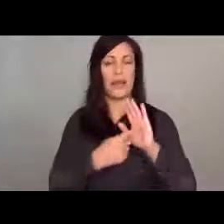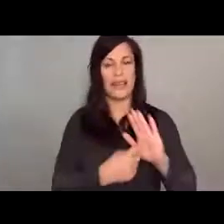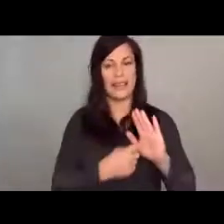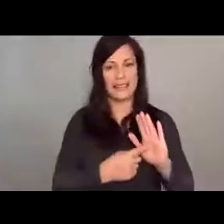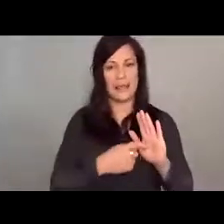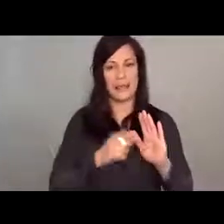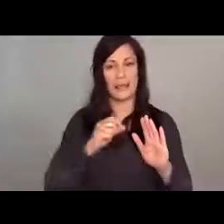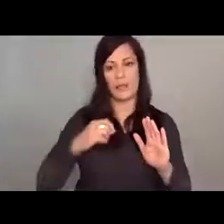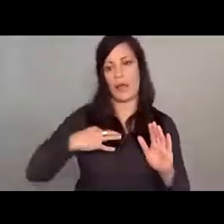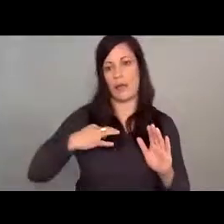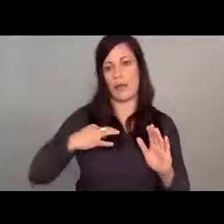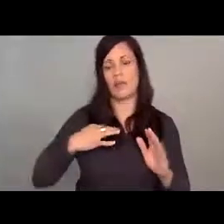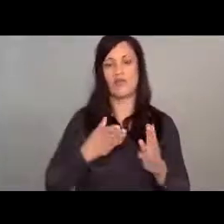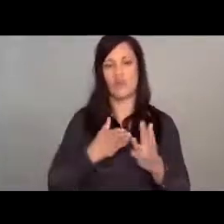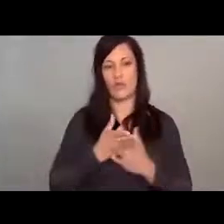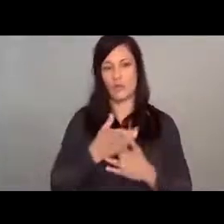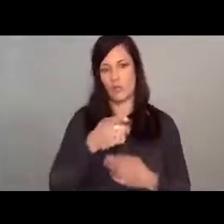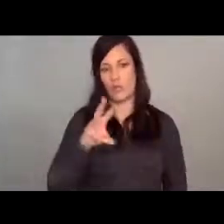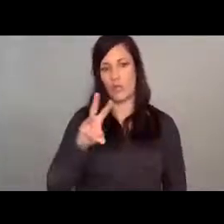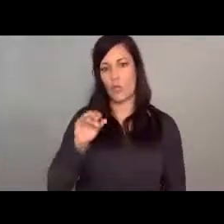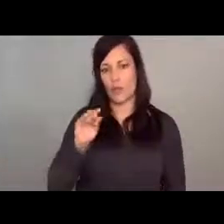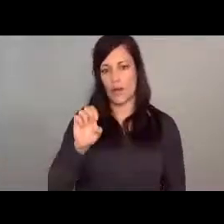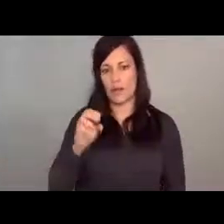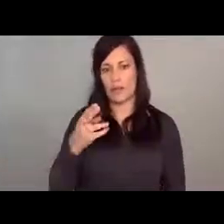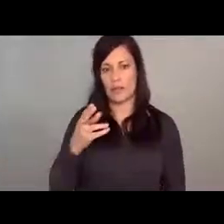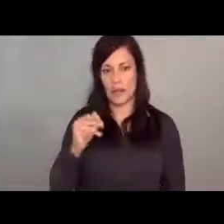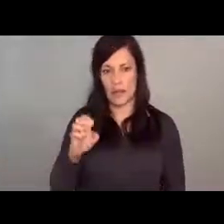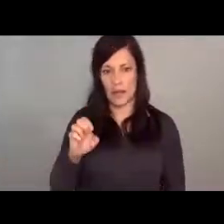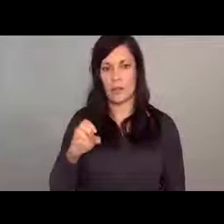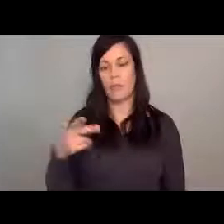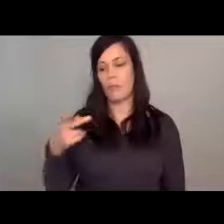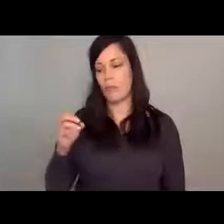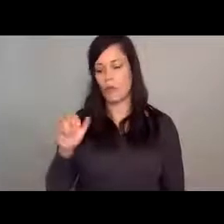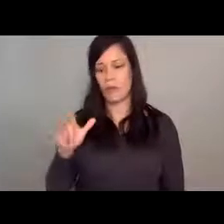WiseHive portal. Thank you.